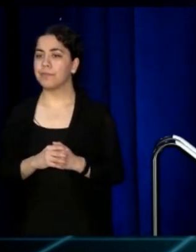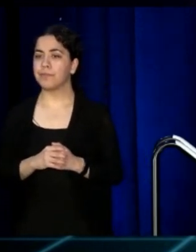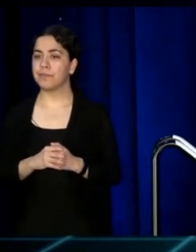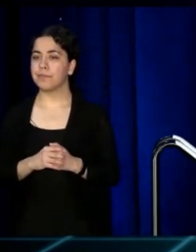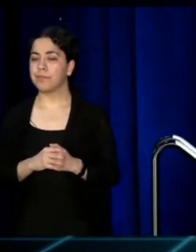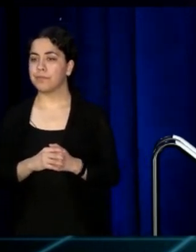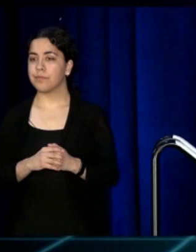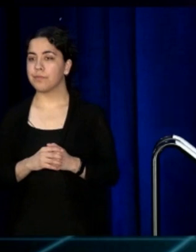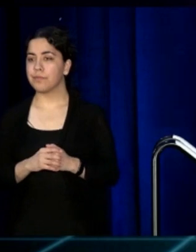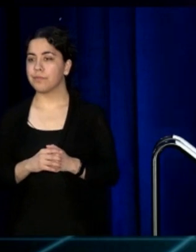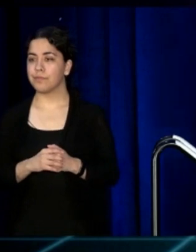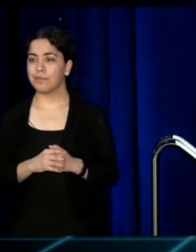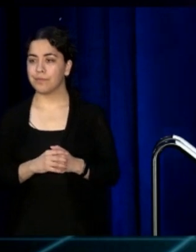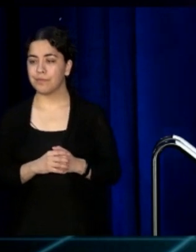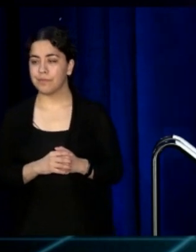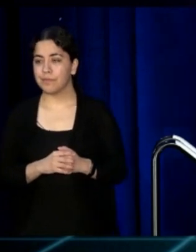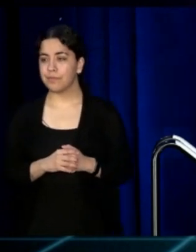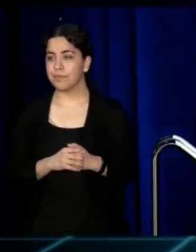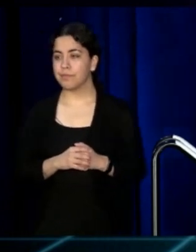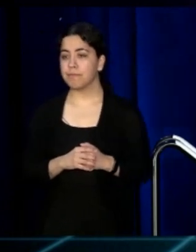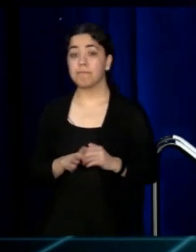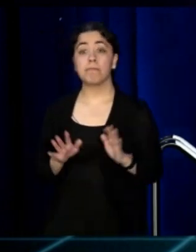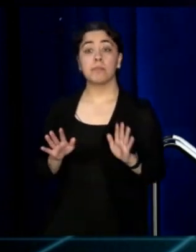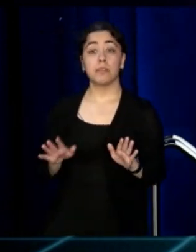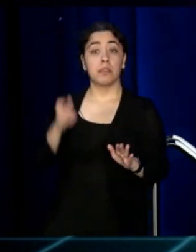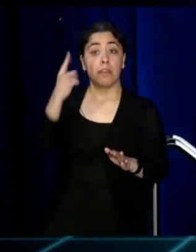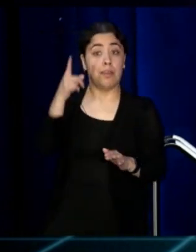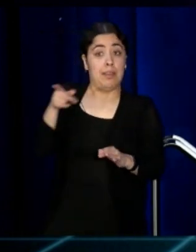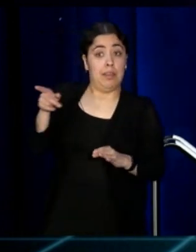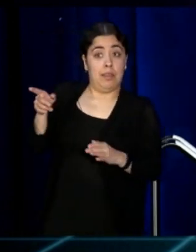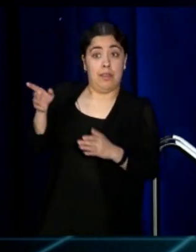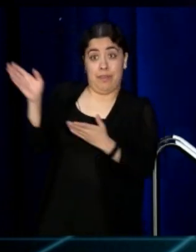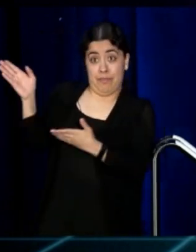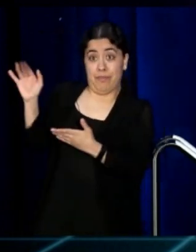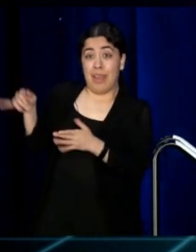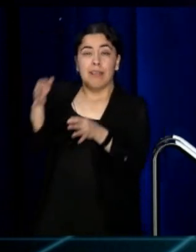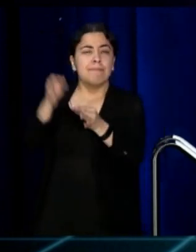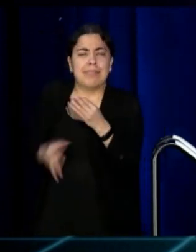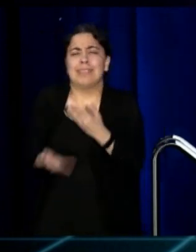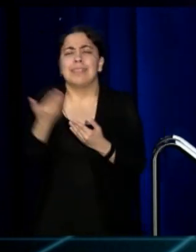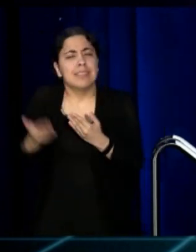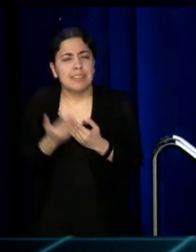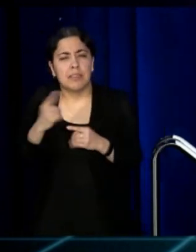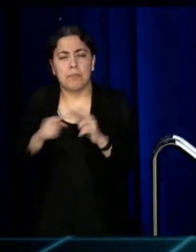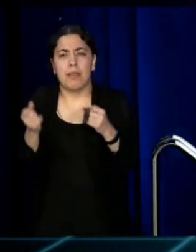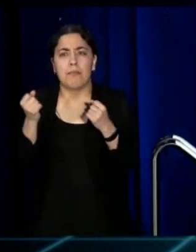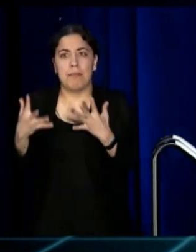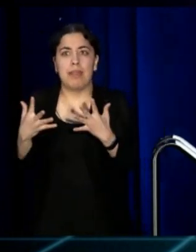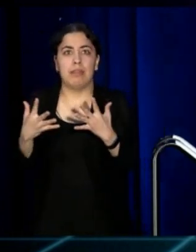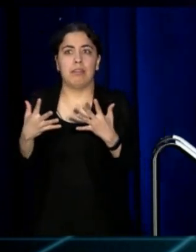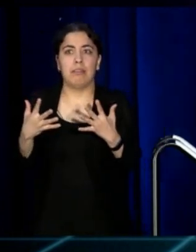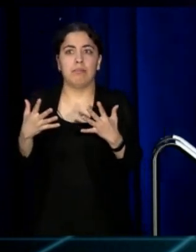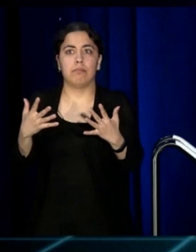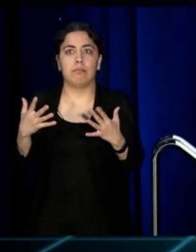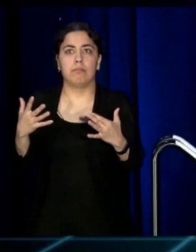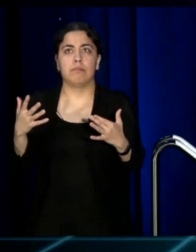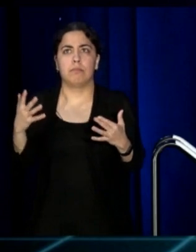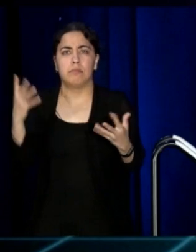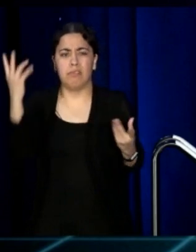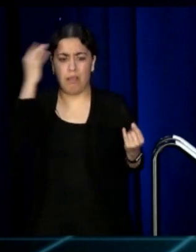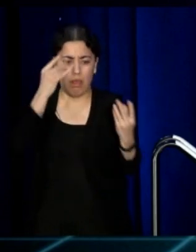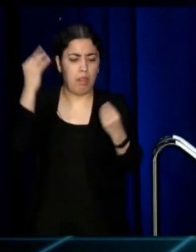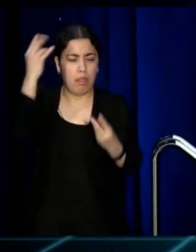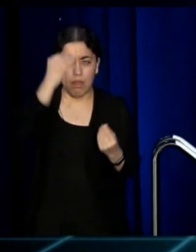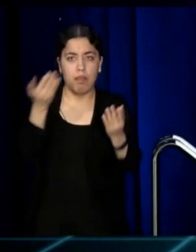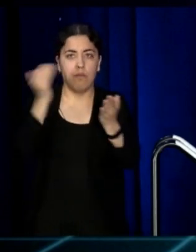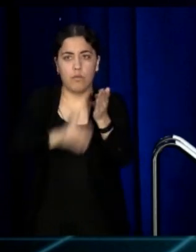Now, this is pretty easy, but there's a lot of wiring it takes to just kind of go through this over and over